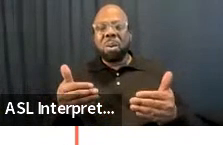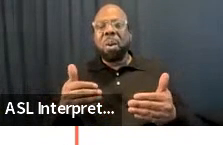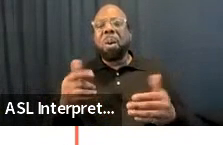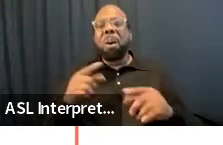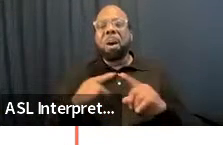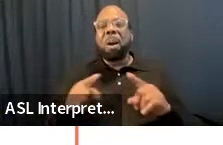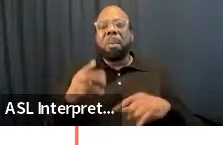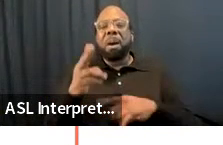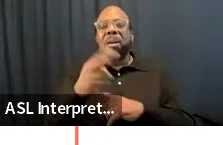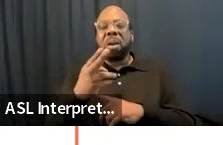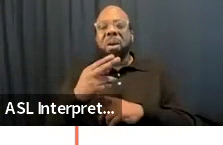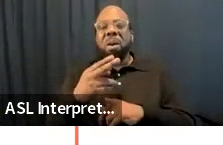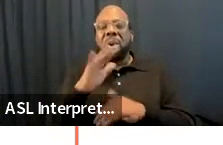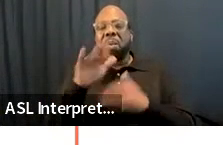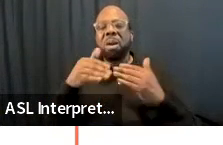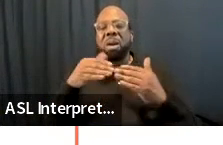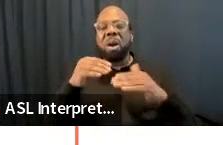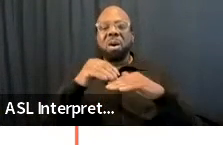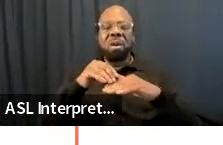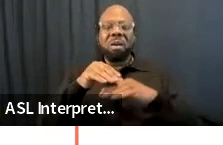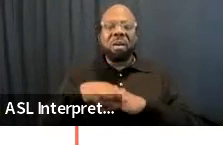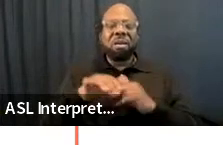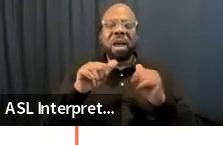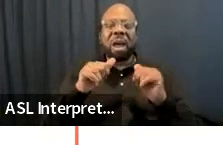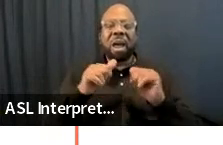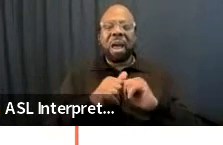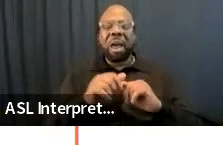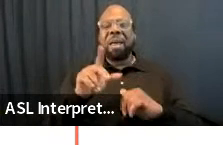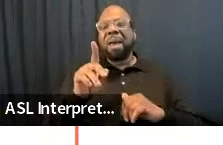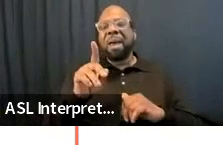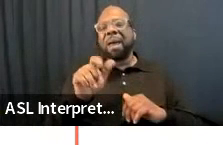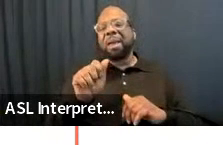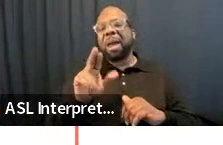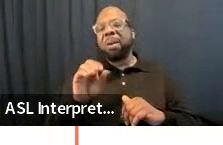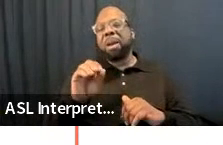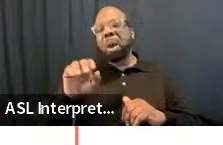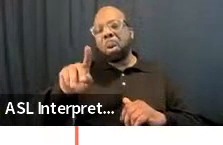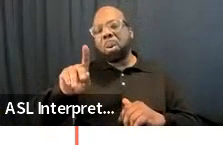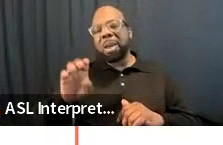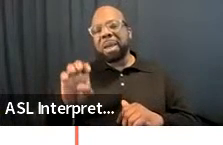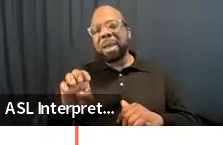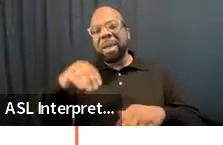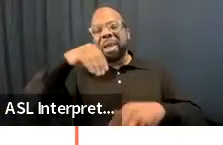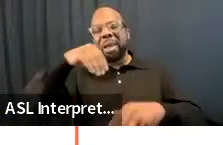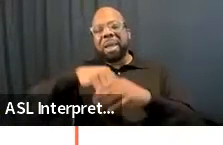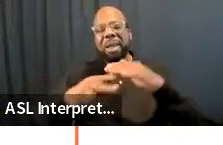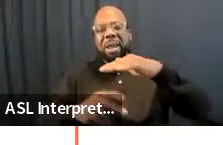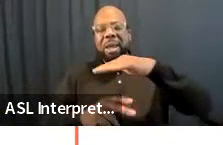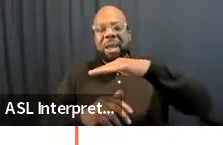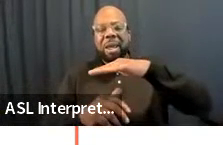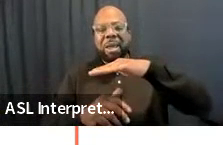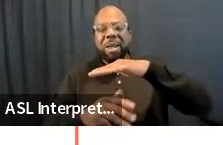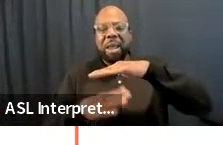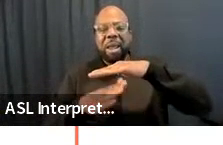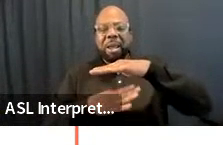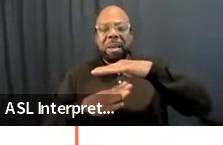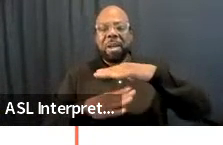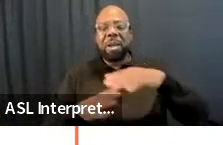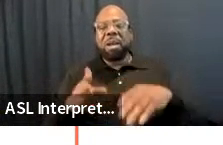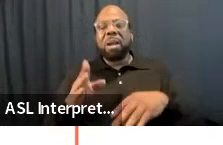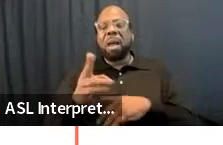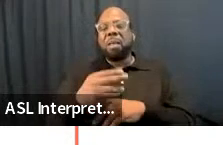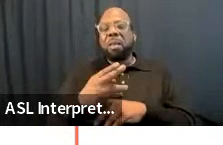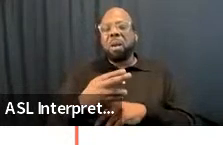all affected by this karaoke in the basement. So eventually the hotel operator have to